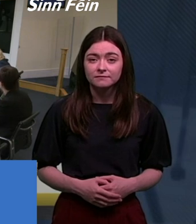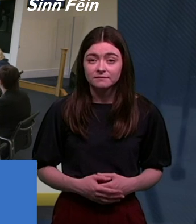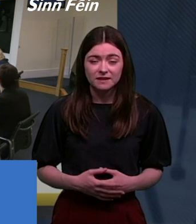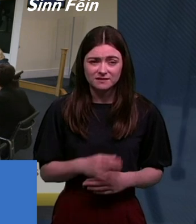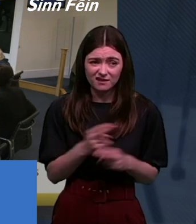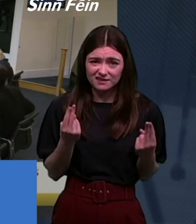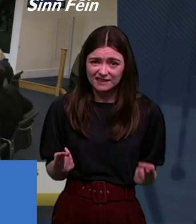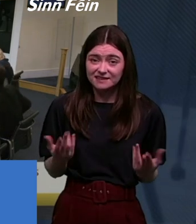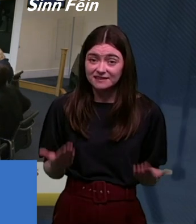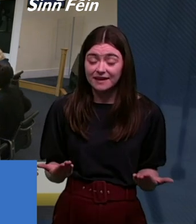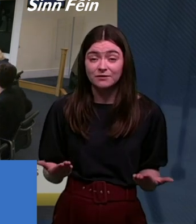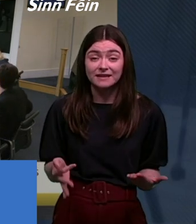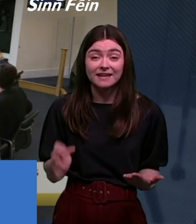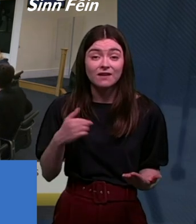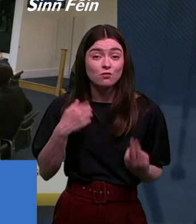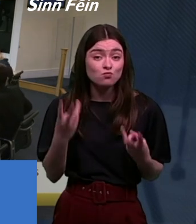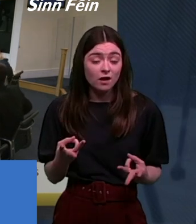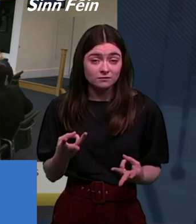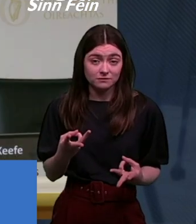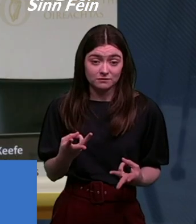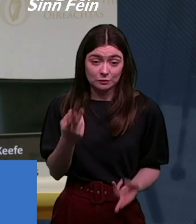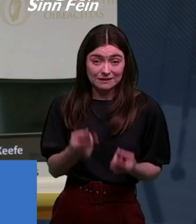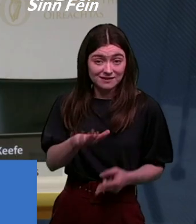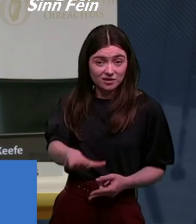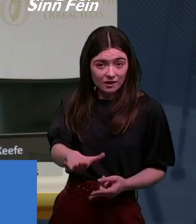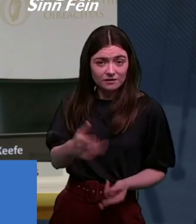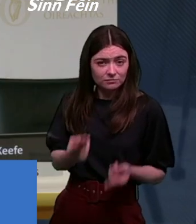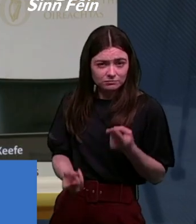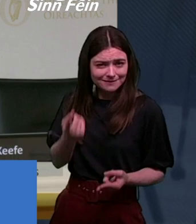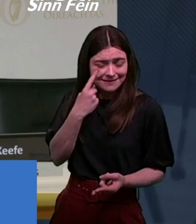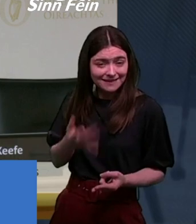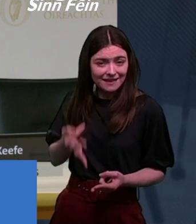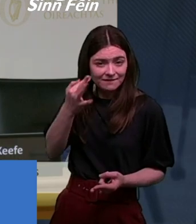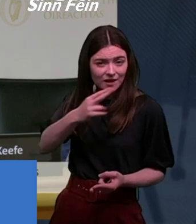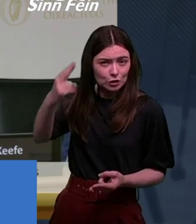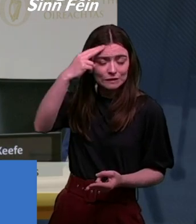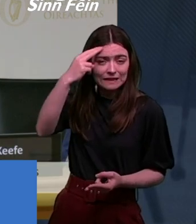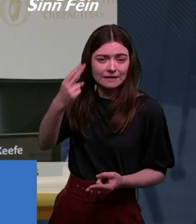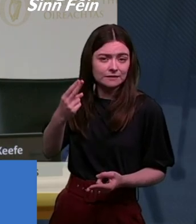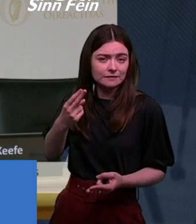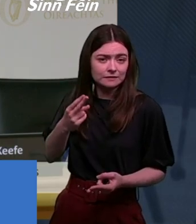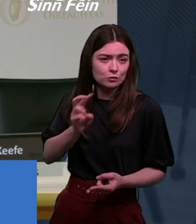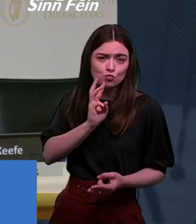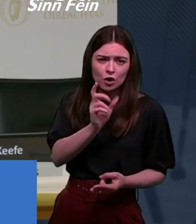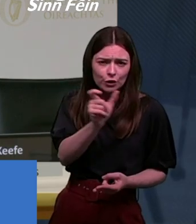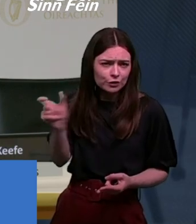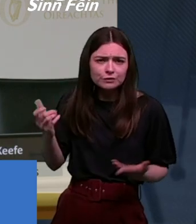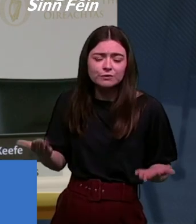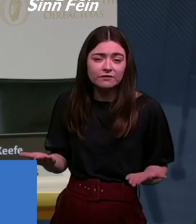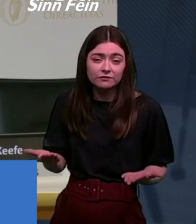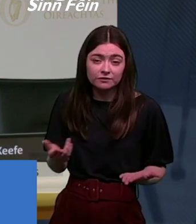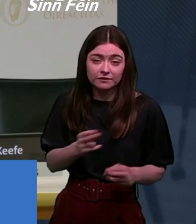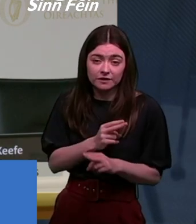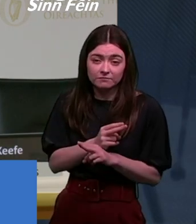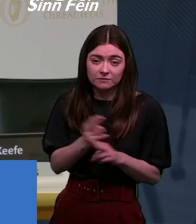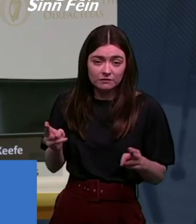It's totally unnecessary. Like if I want to assess how a child, you know, understands prepositions, I'm not going to sit them at a table and do